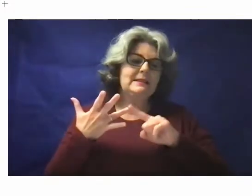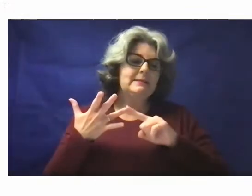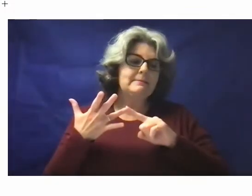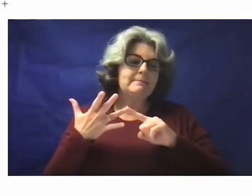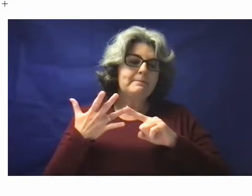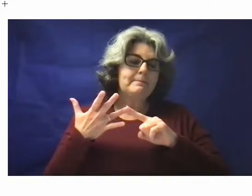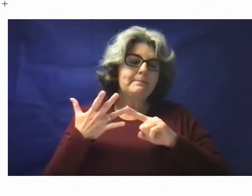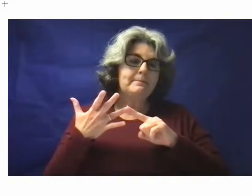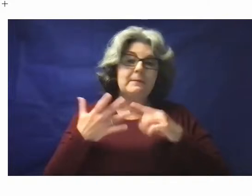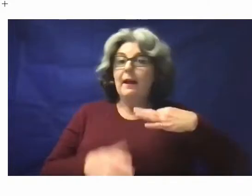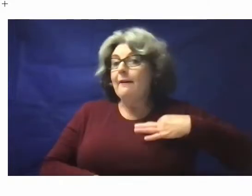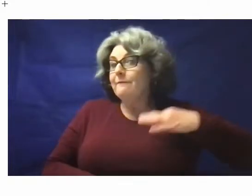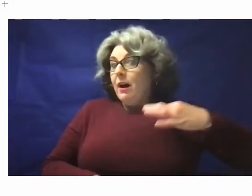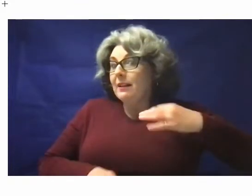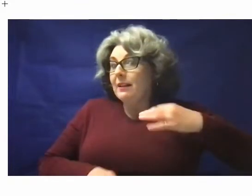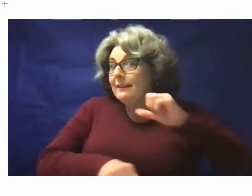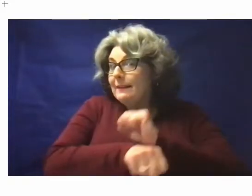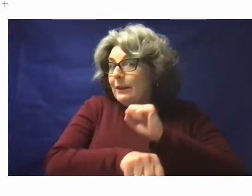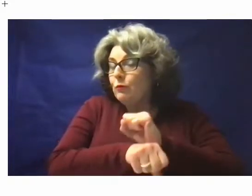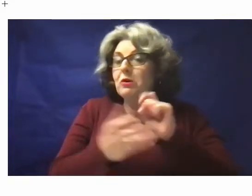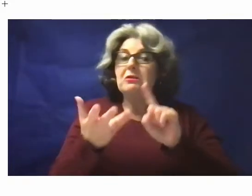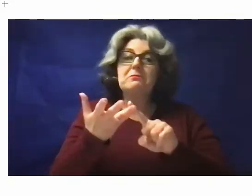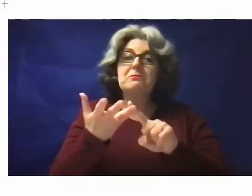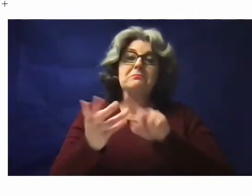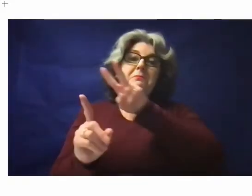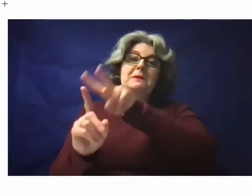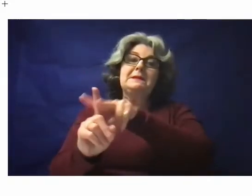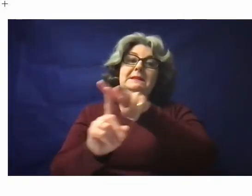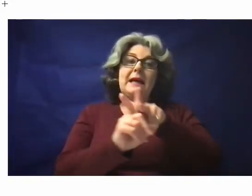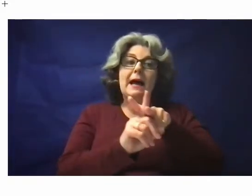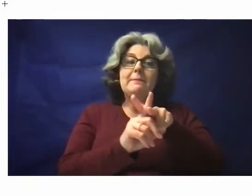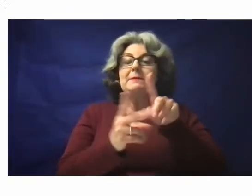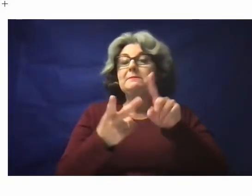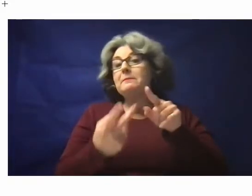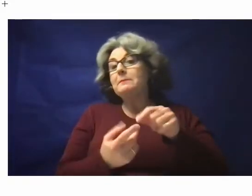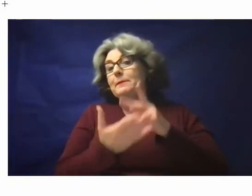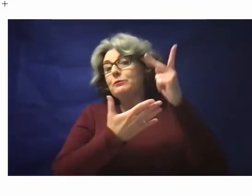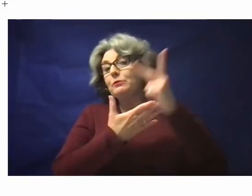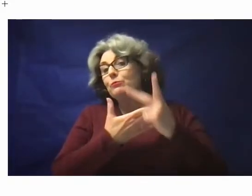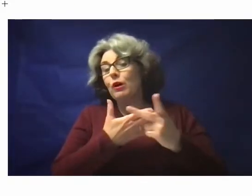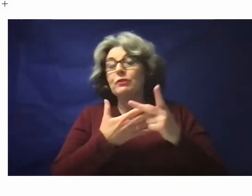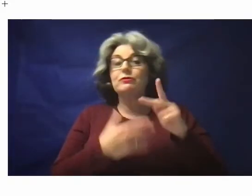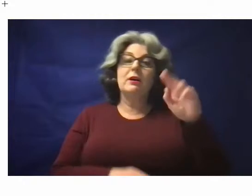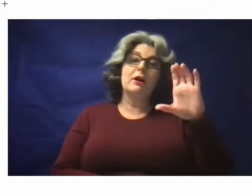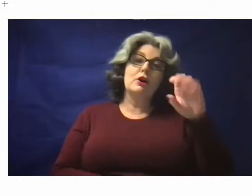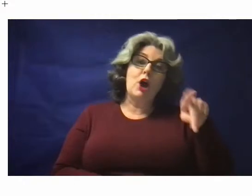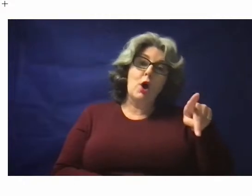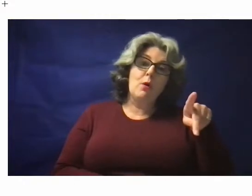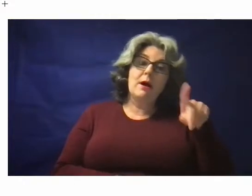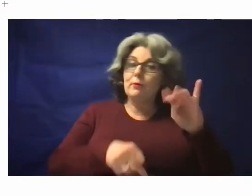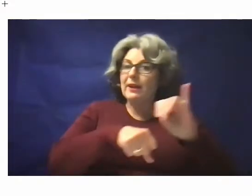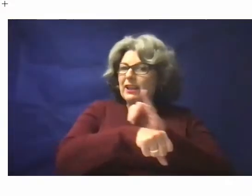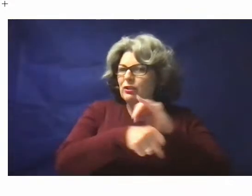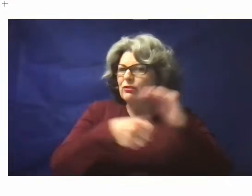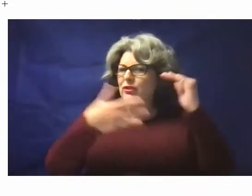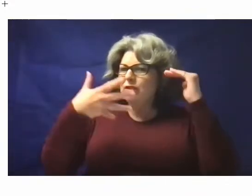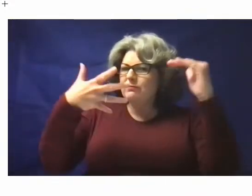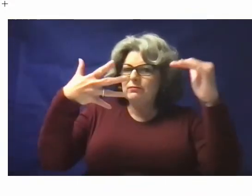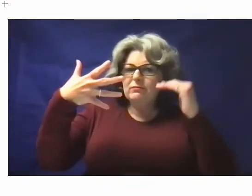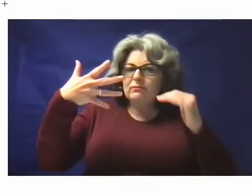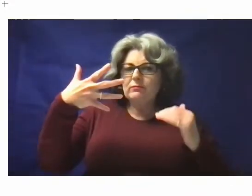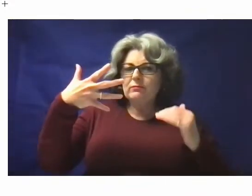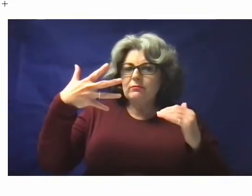volunteer work, assignments, special projects, co-op placements, or internships. You can